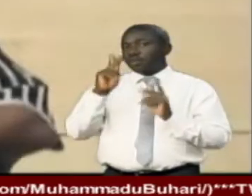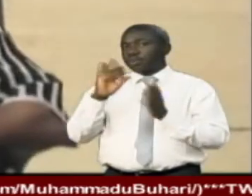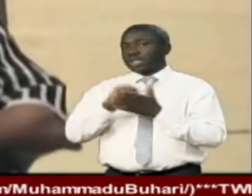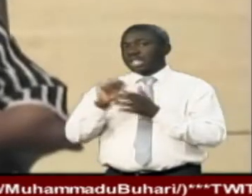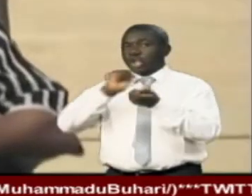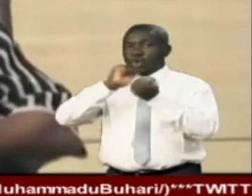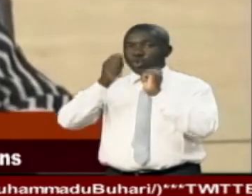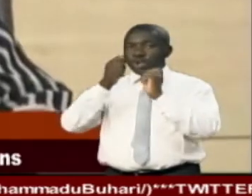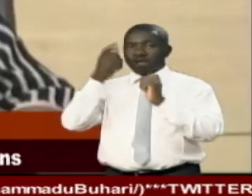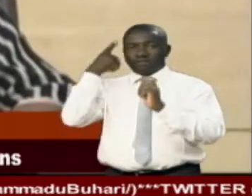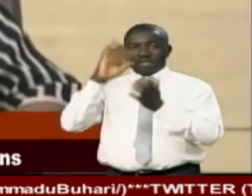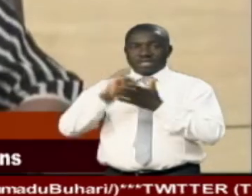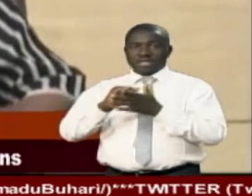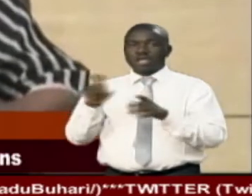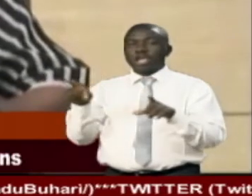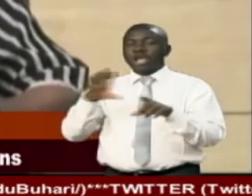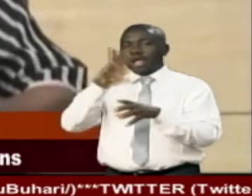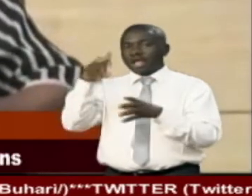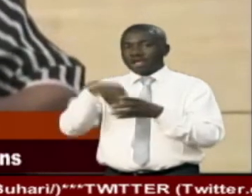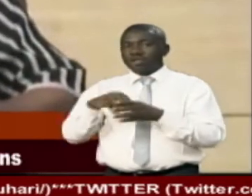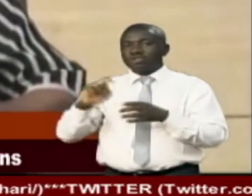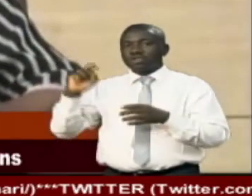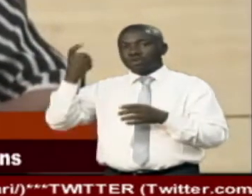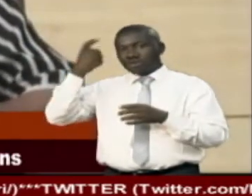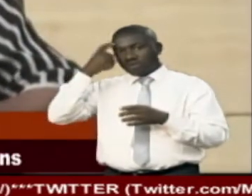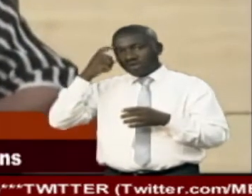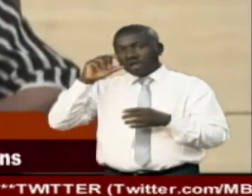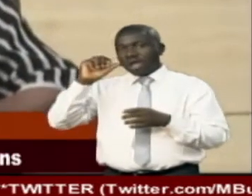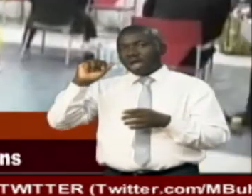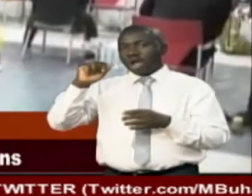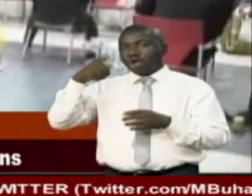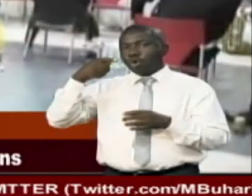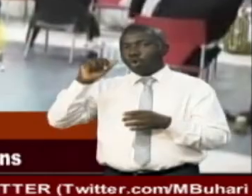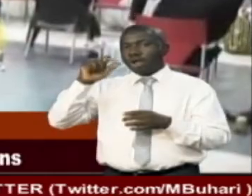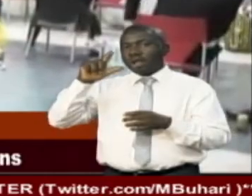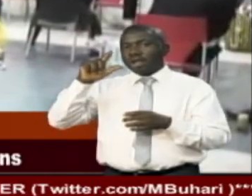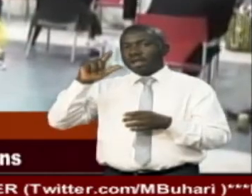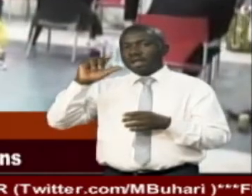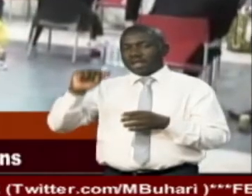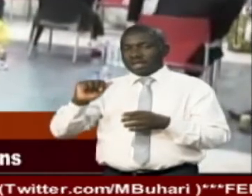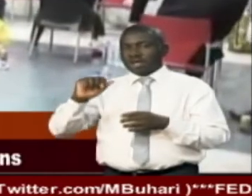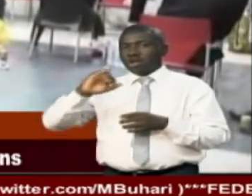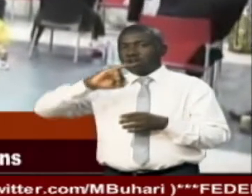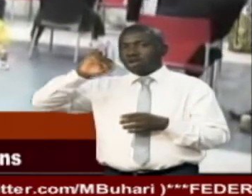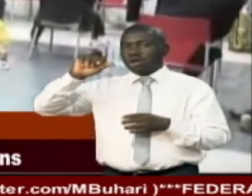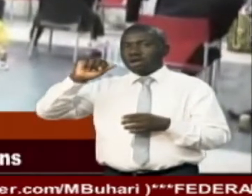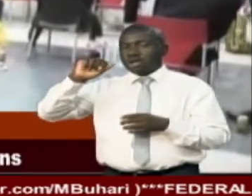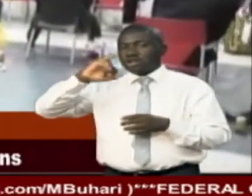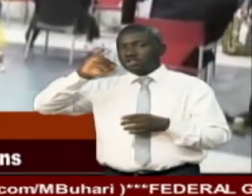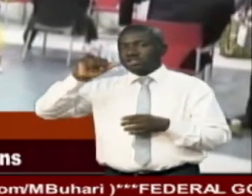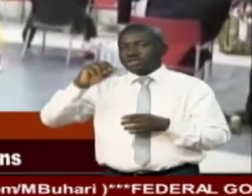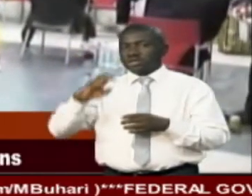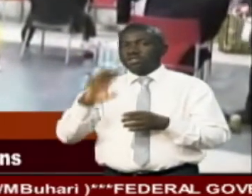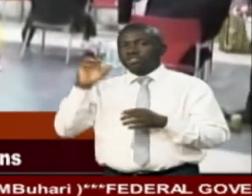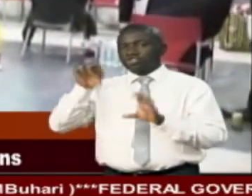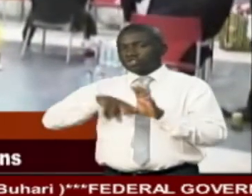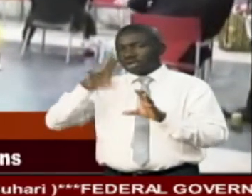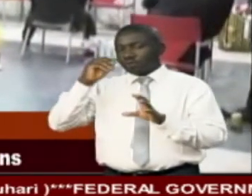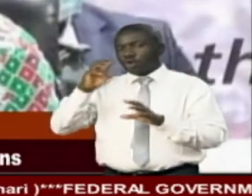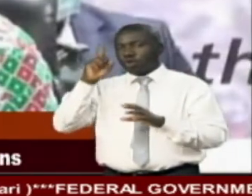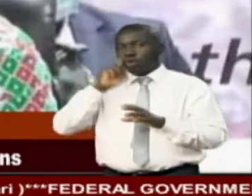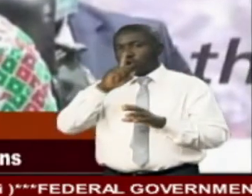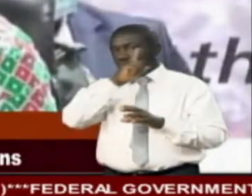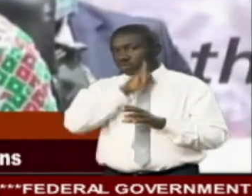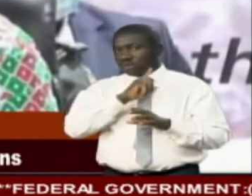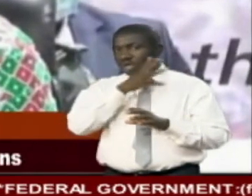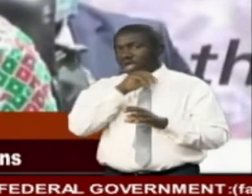including the incumbent state deputy governor, Agbola Ajayi, the chairman on the state PDP governorship primary election,